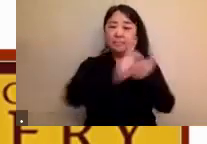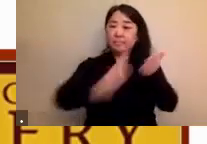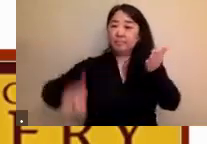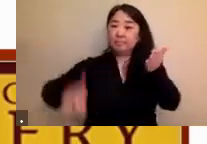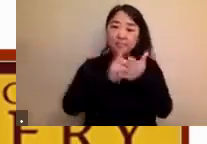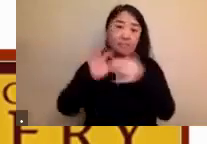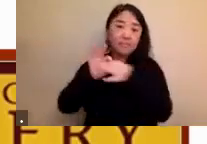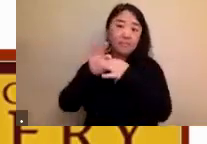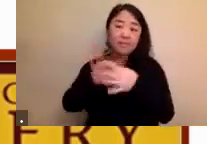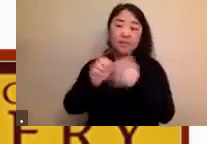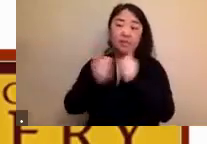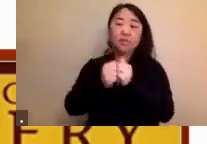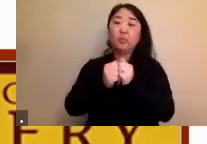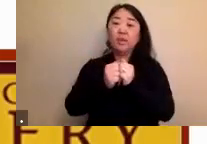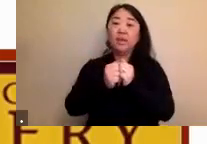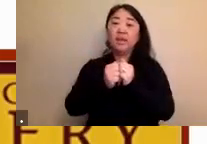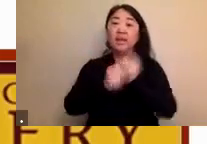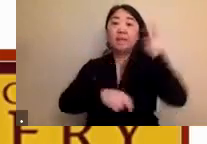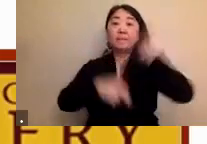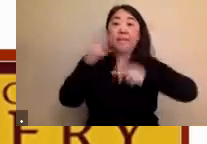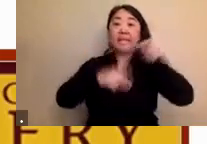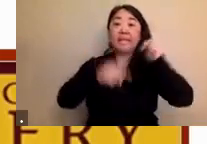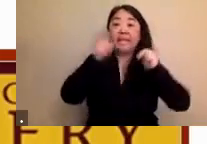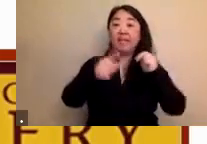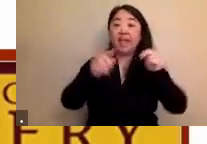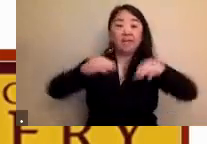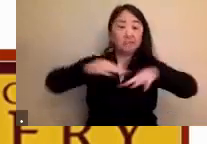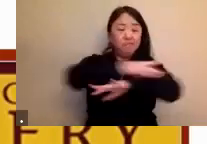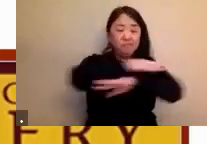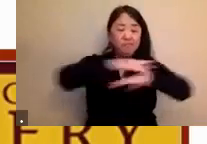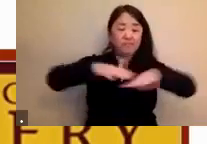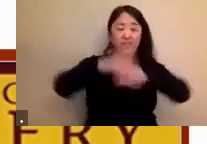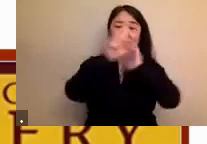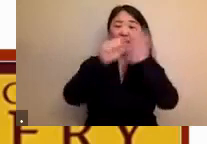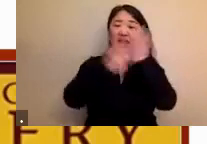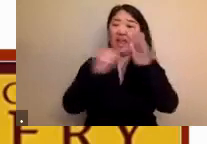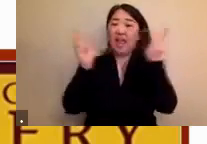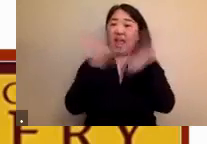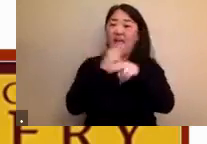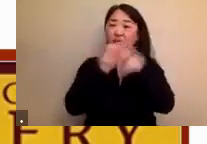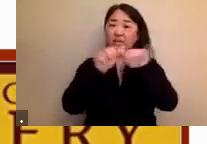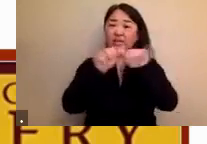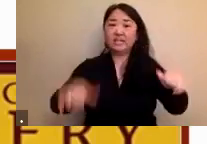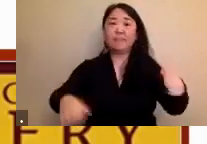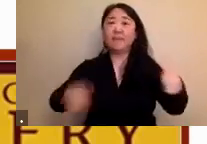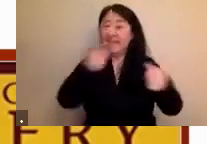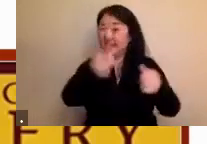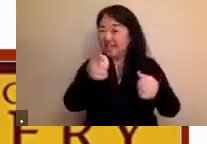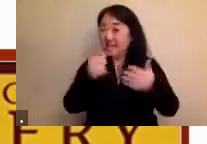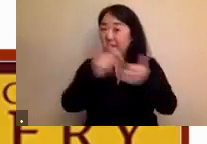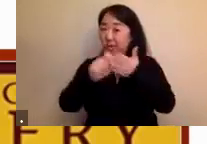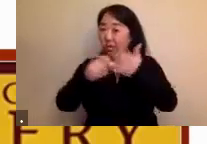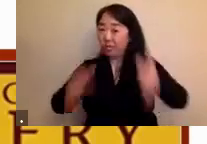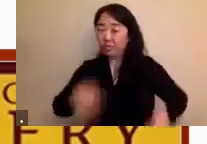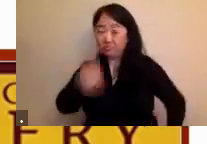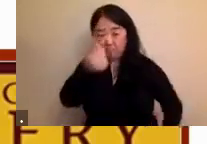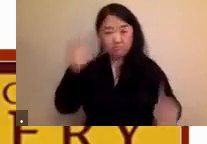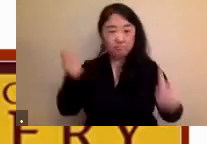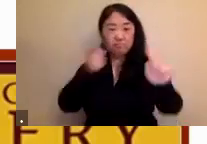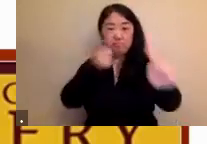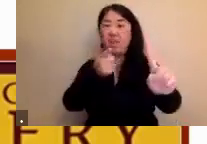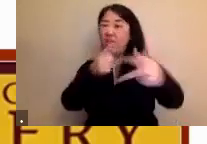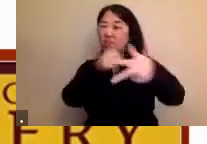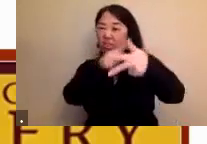to building the interstate highway system. And he points to three things that are important to